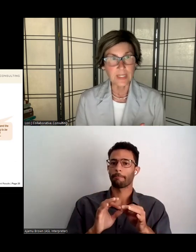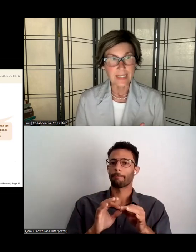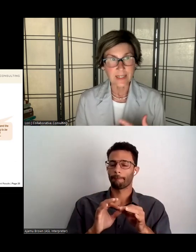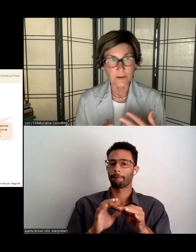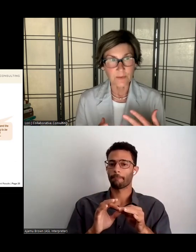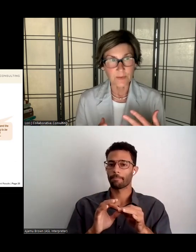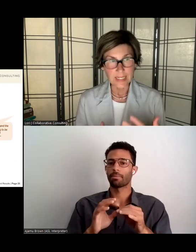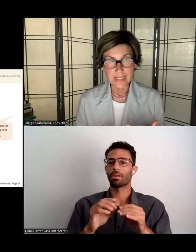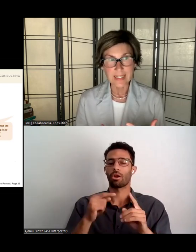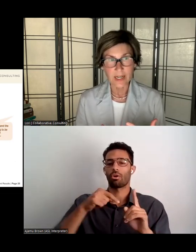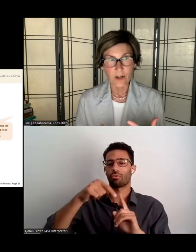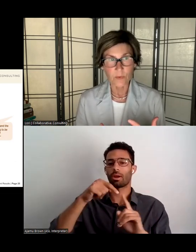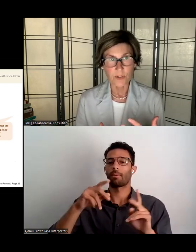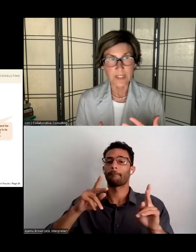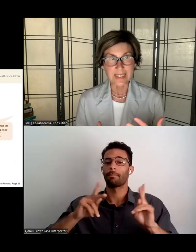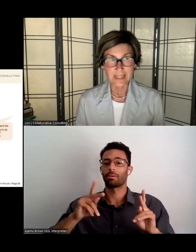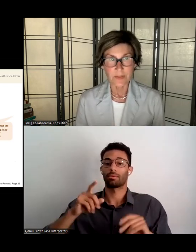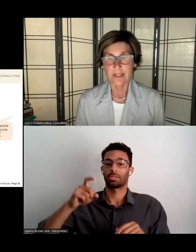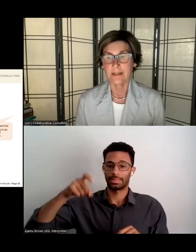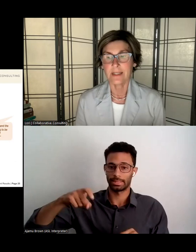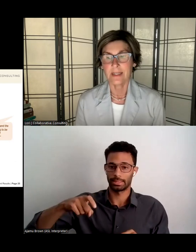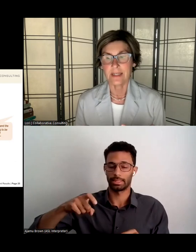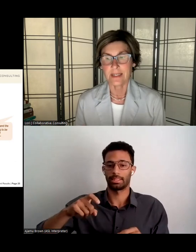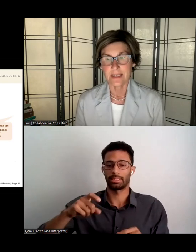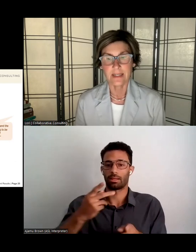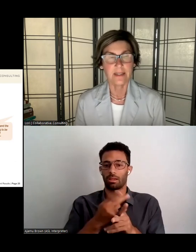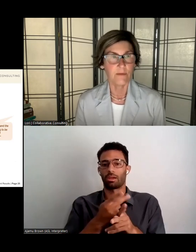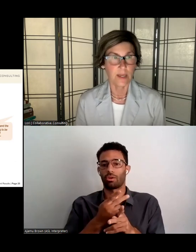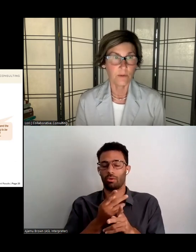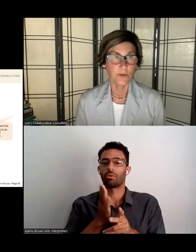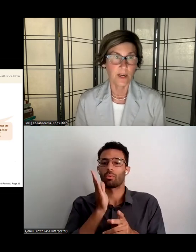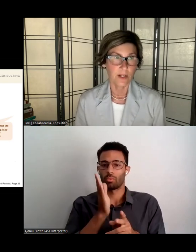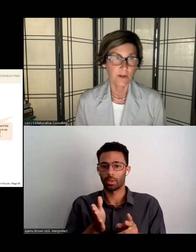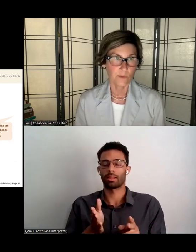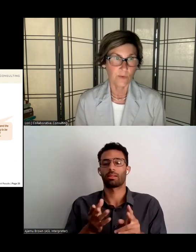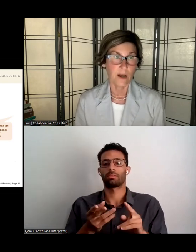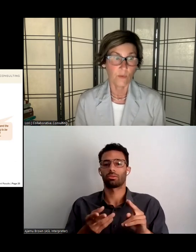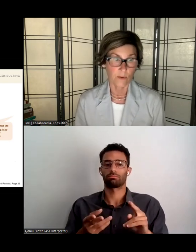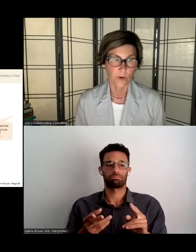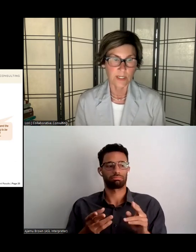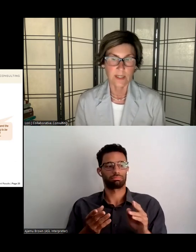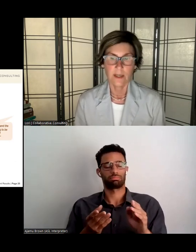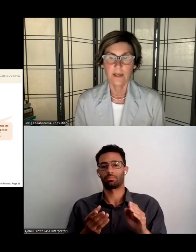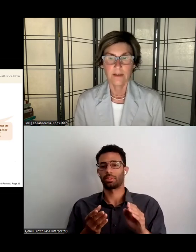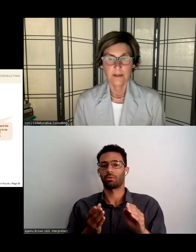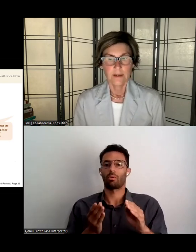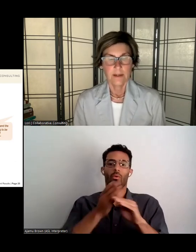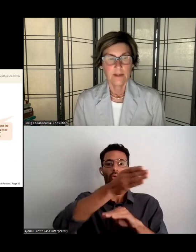people needing care will significantly exceed the available caregiving